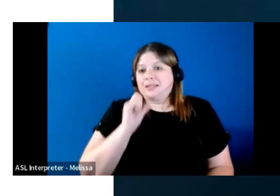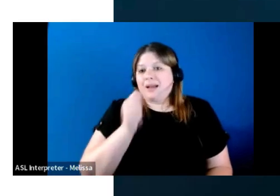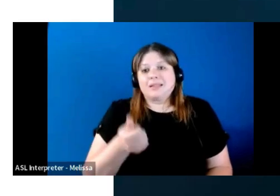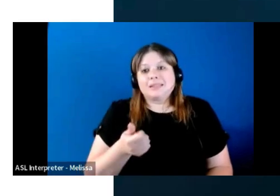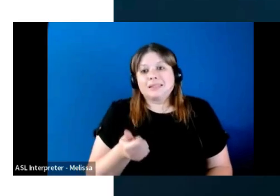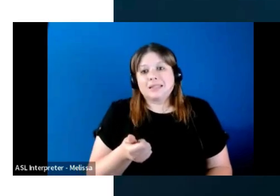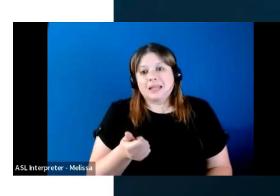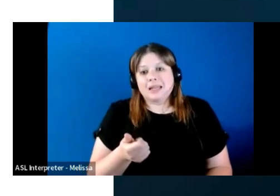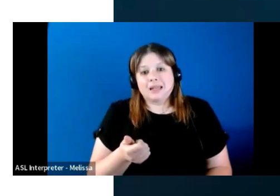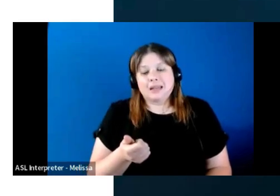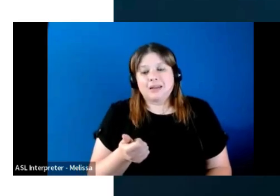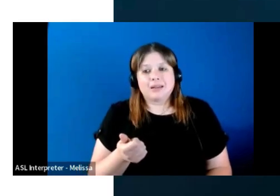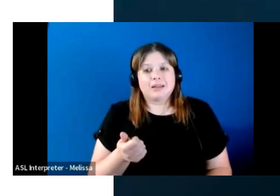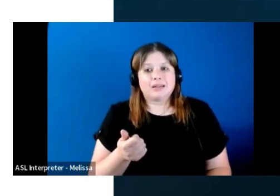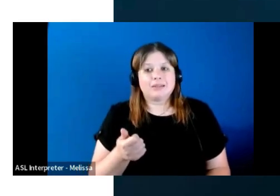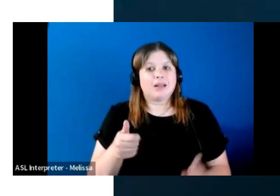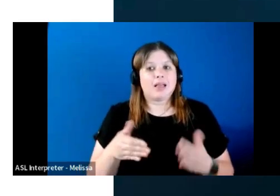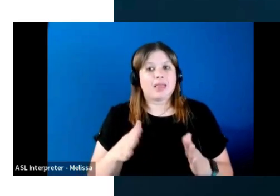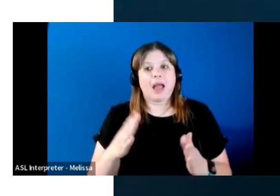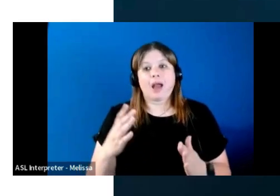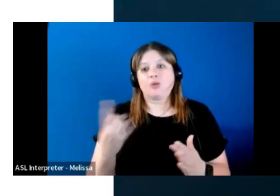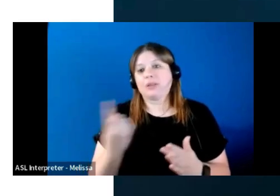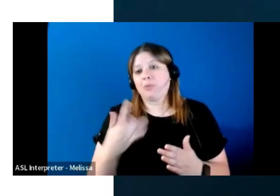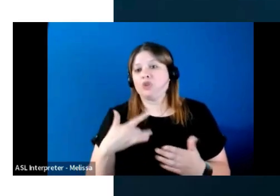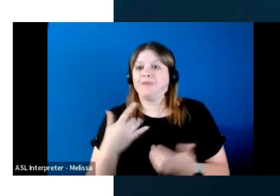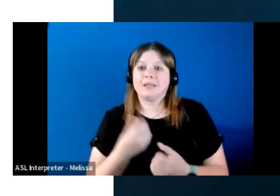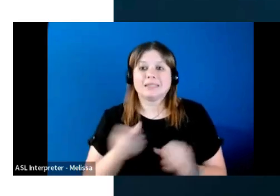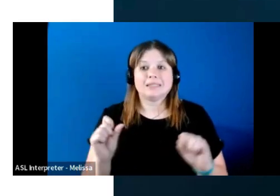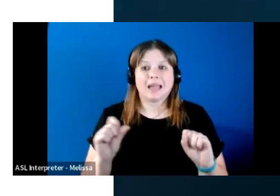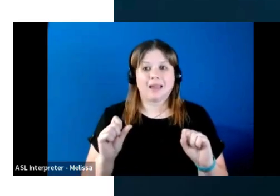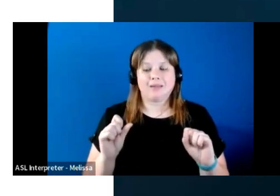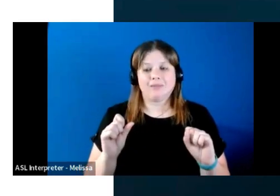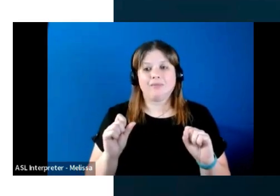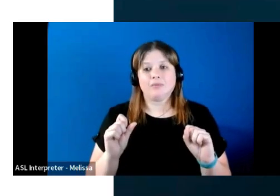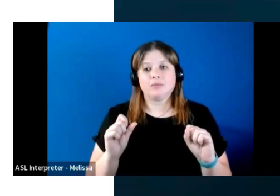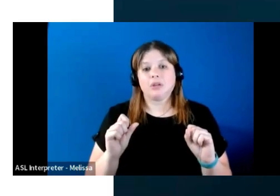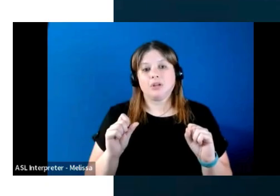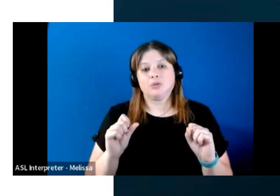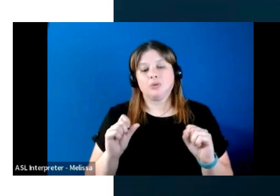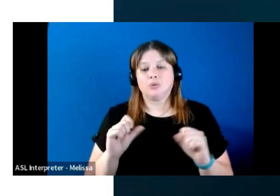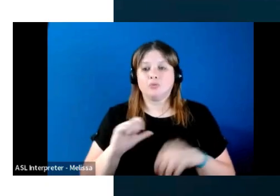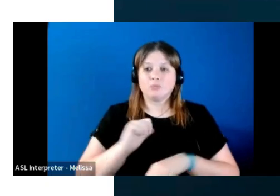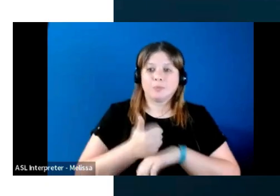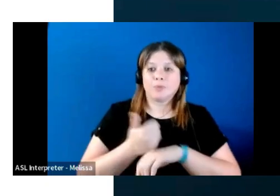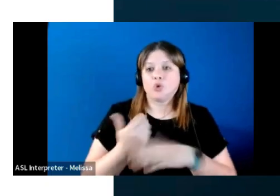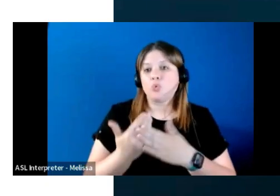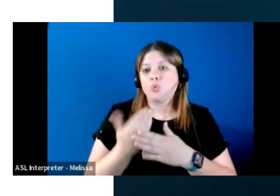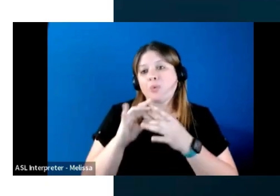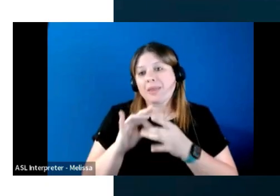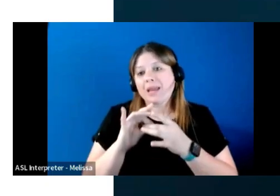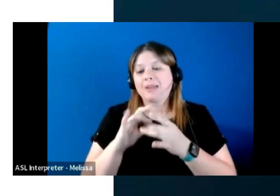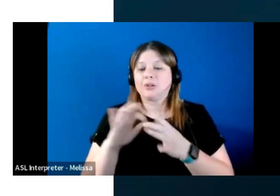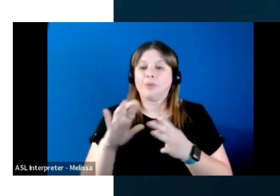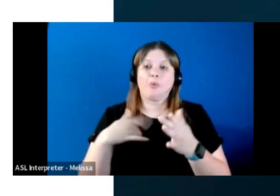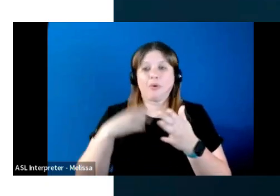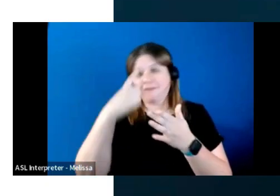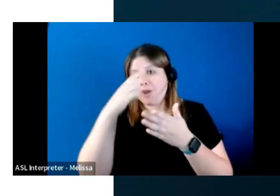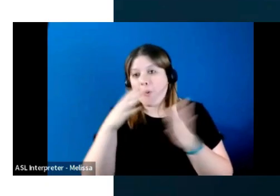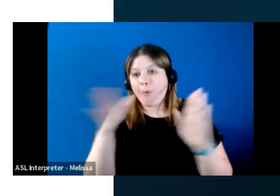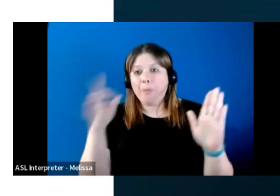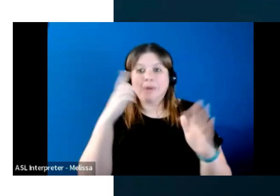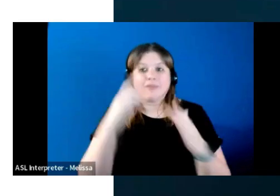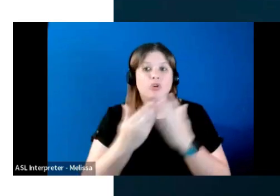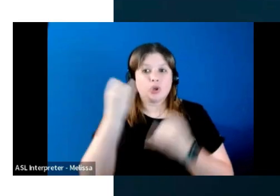of safety often to make a new relationship or have a sort of openness to new ideas,